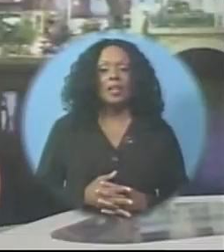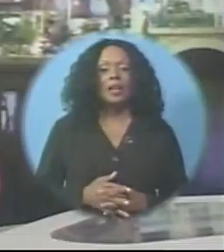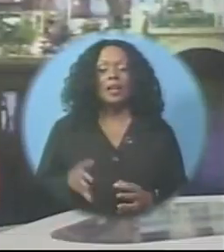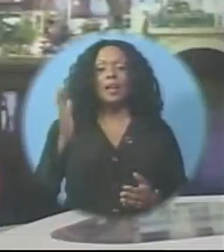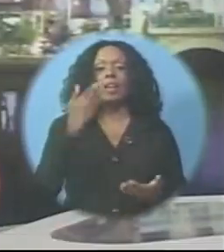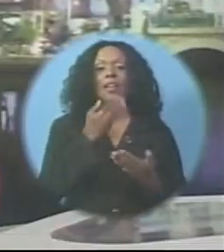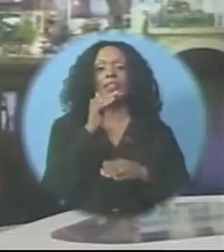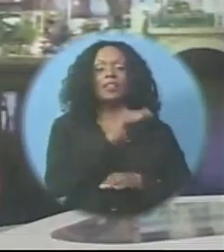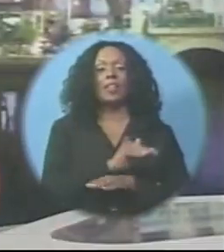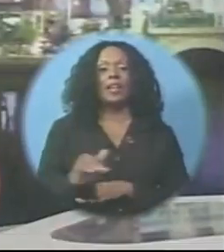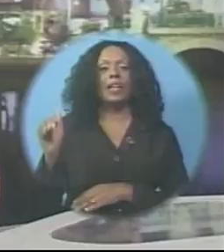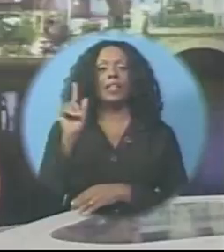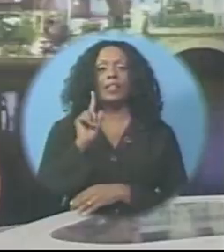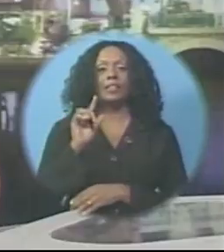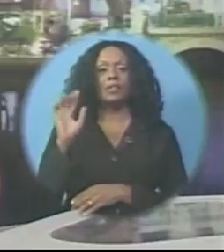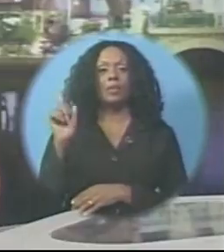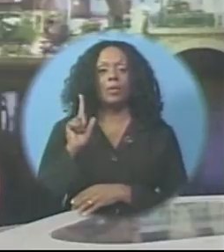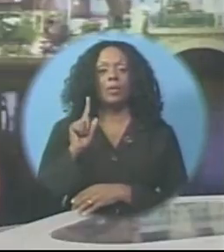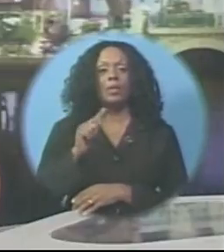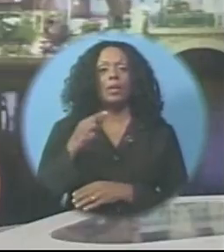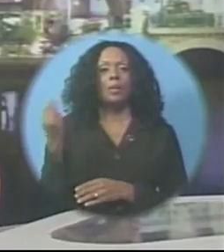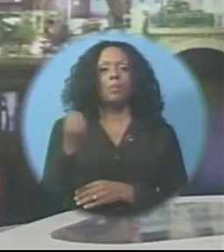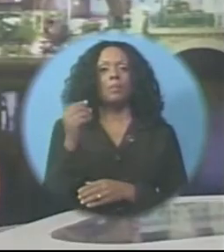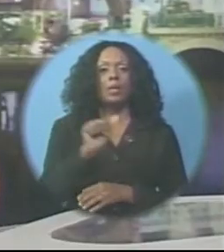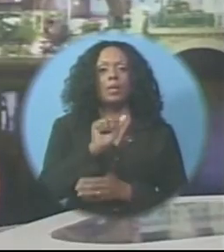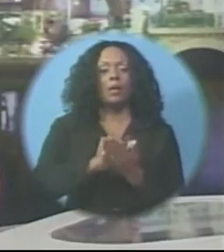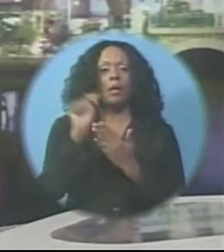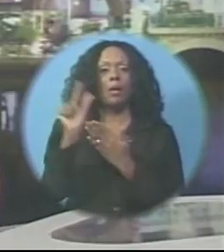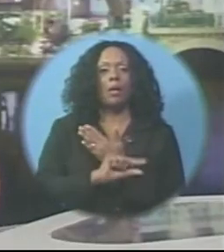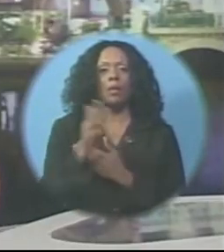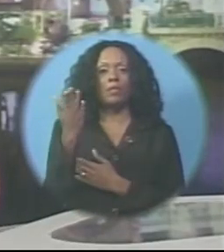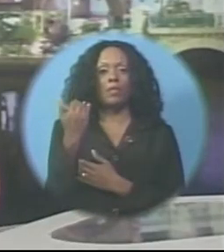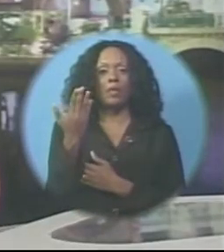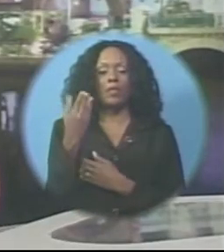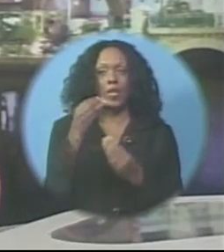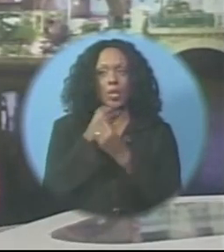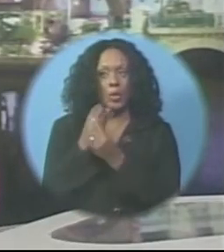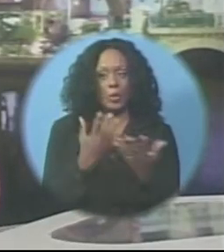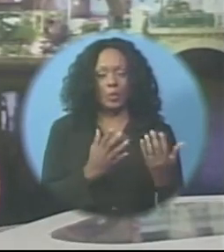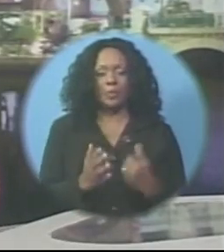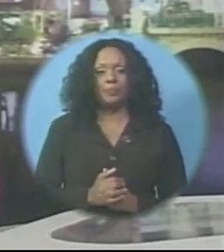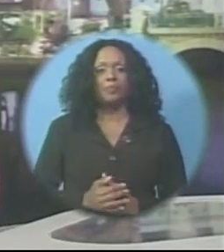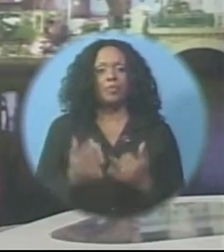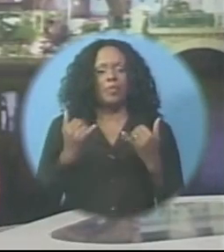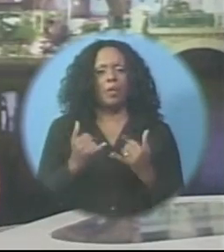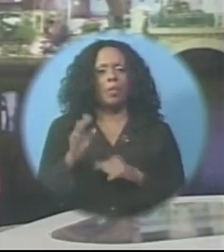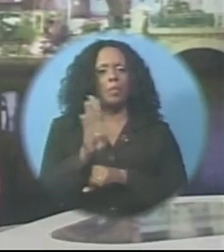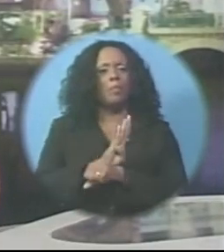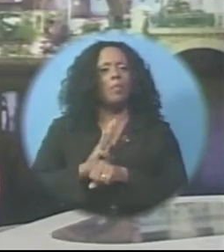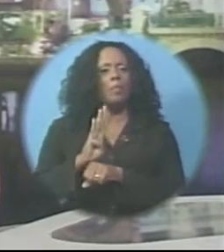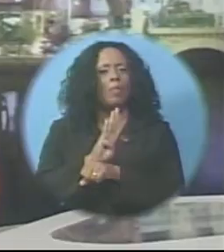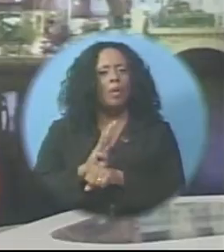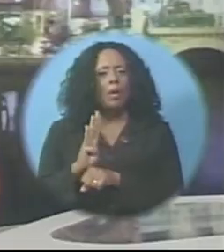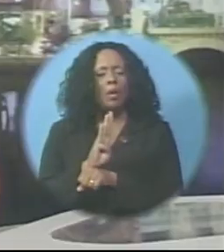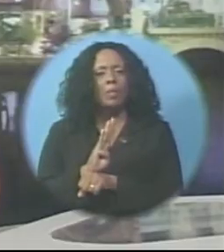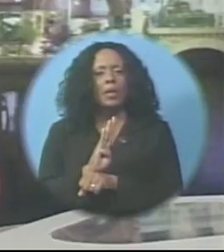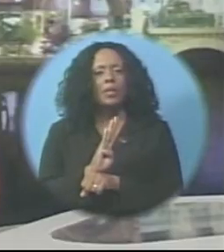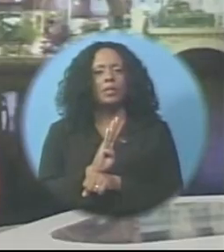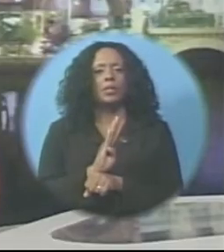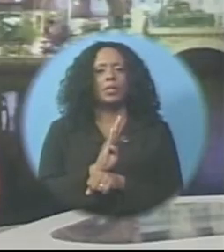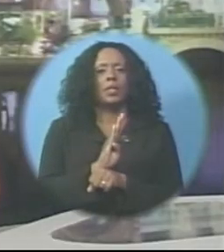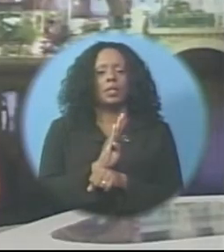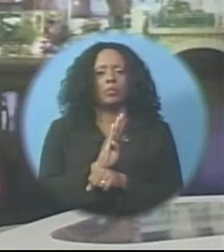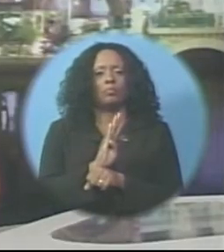And a very good evening to you. I'm Lisa Lord with the Monday, August 15th edition of the CBC Evening News. And our top story: as Barbados joined